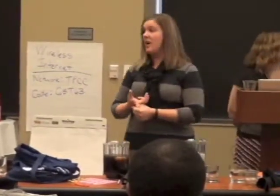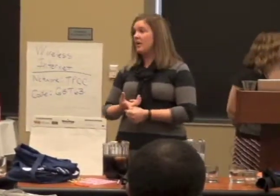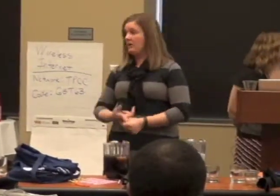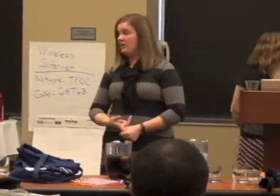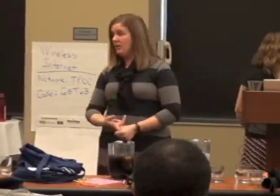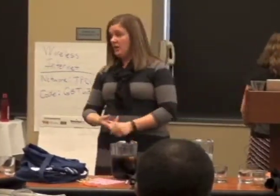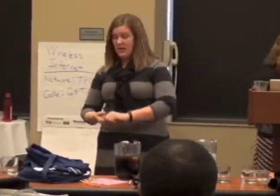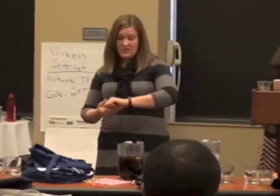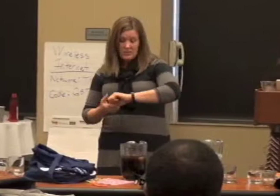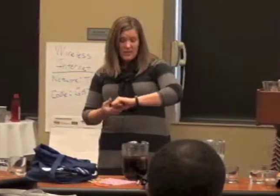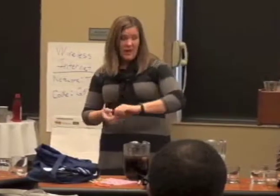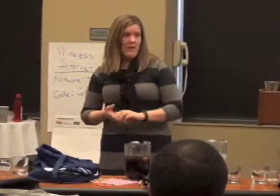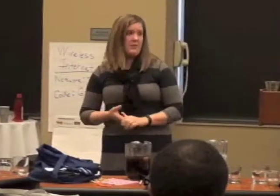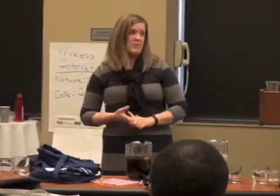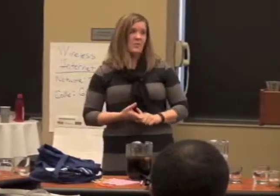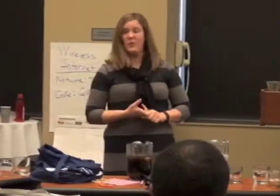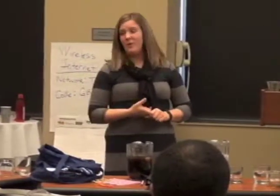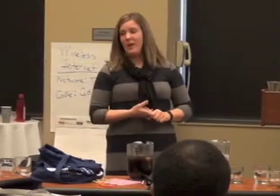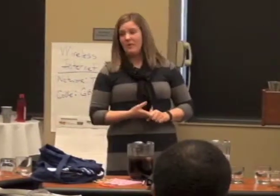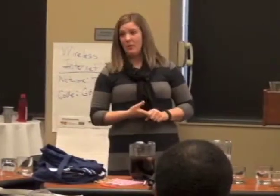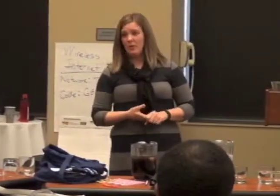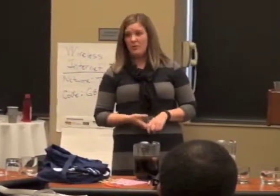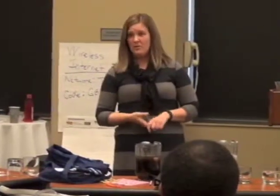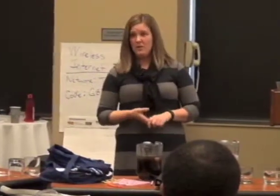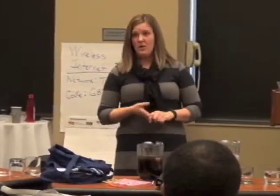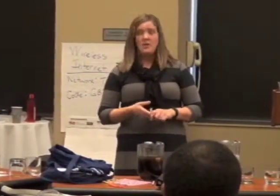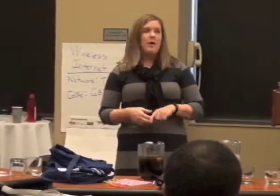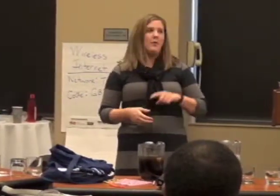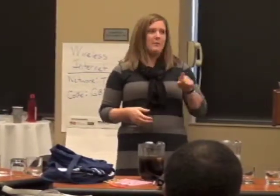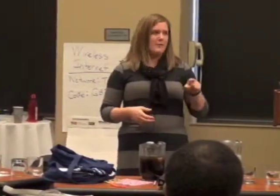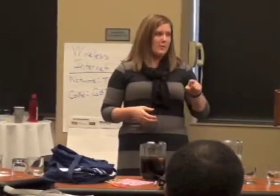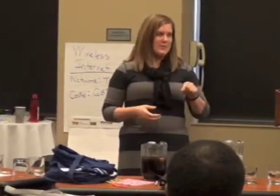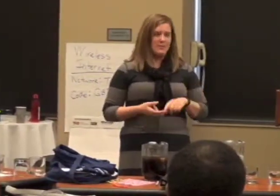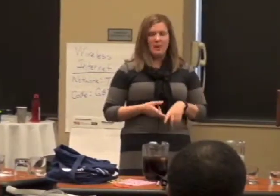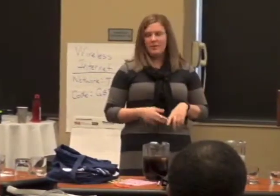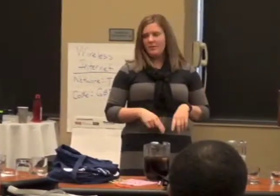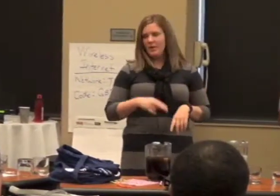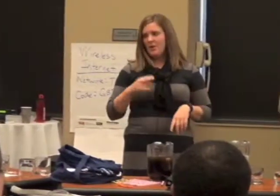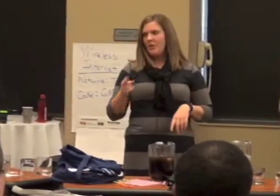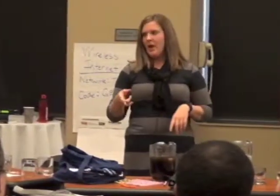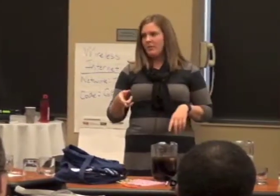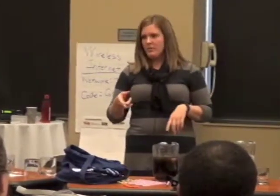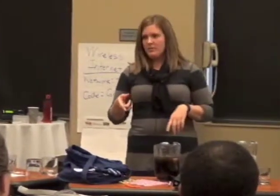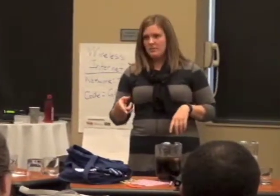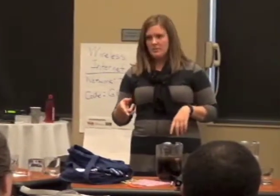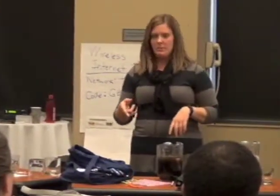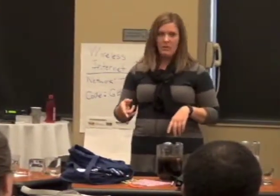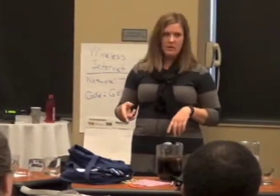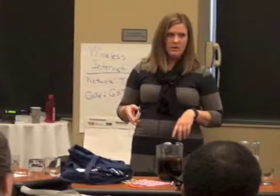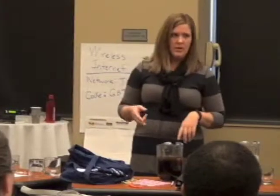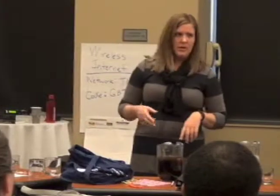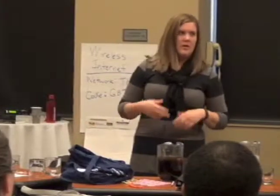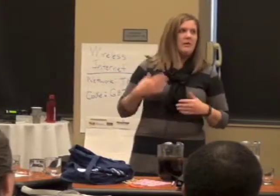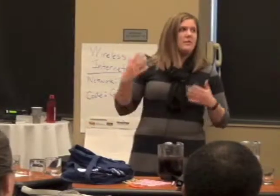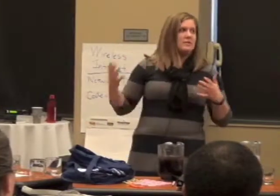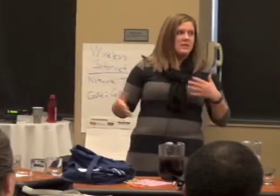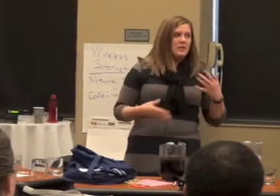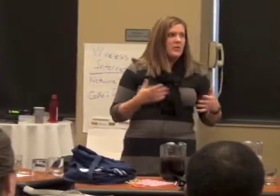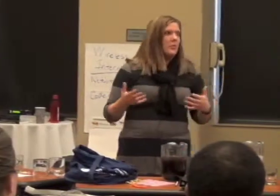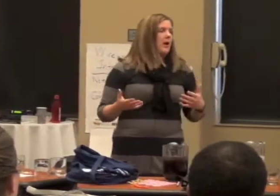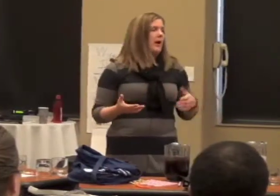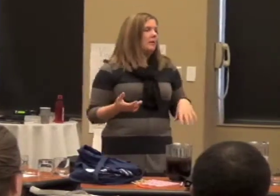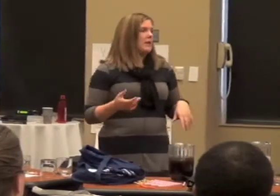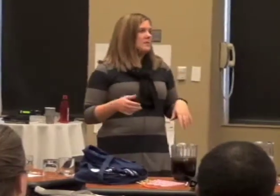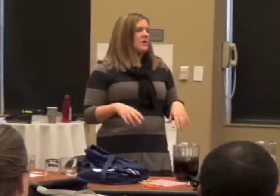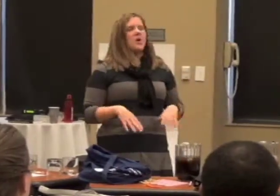not talking. He's 3.5 years old and we don't have any words. A referral wasn't made. They go back when the student's 4. Still